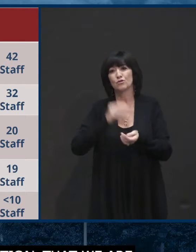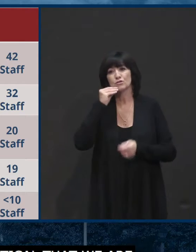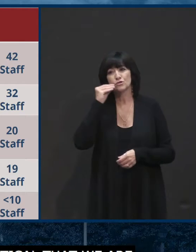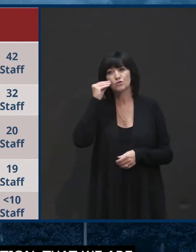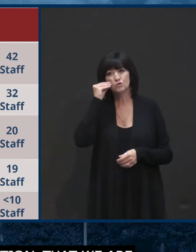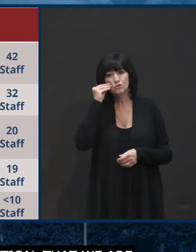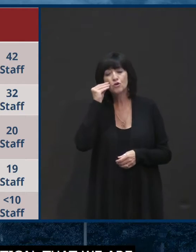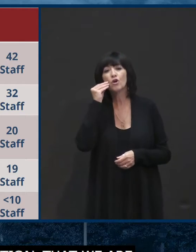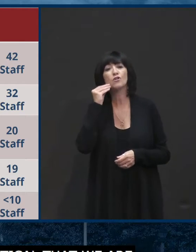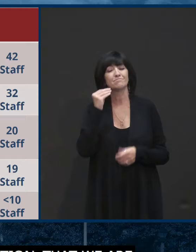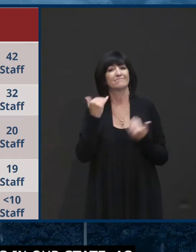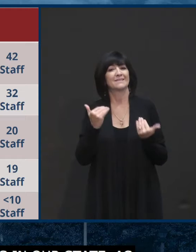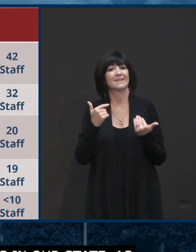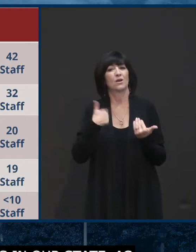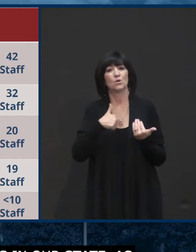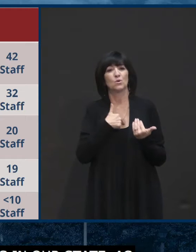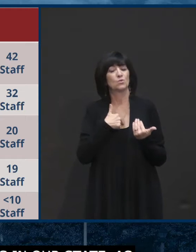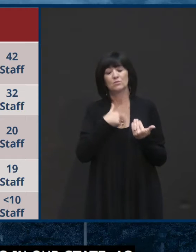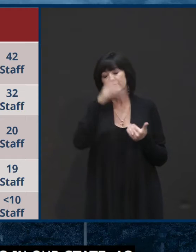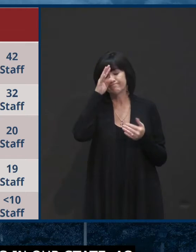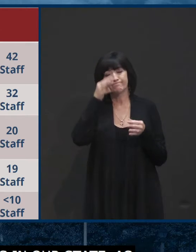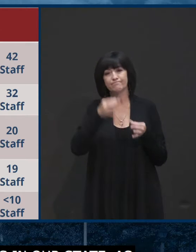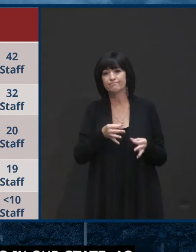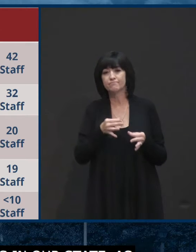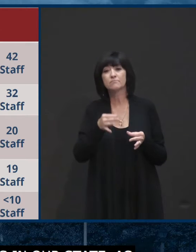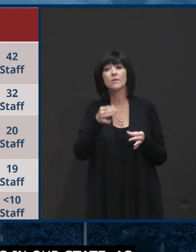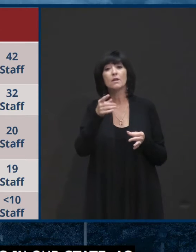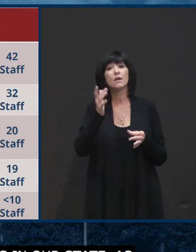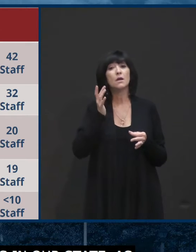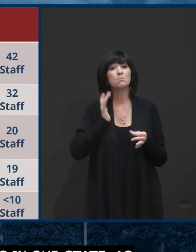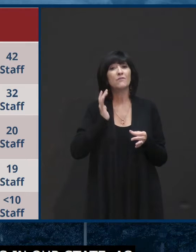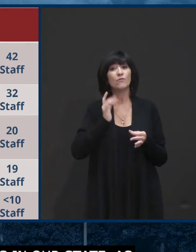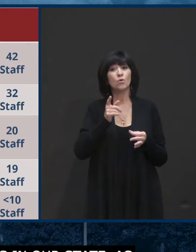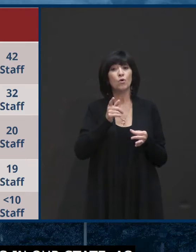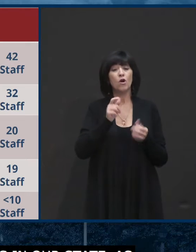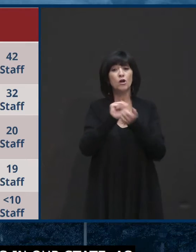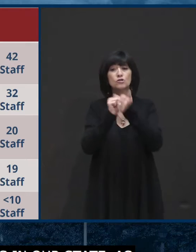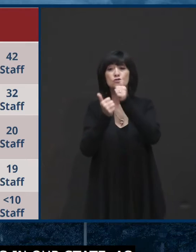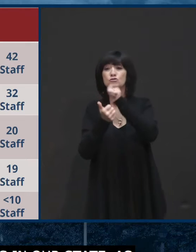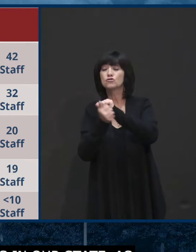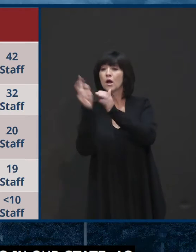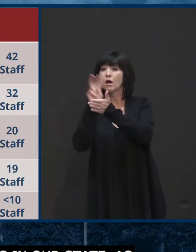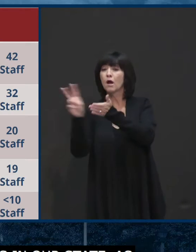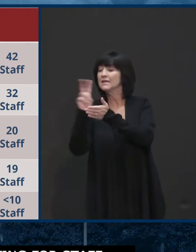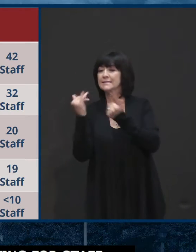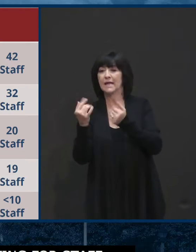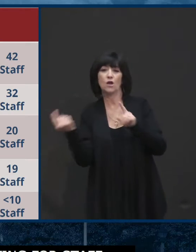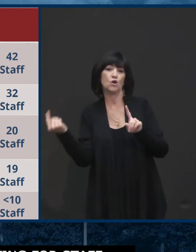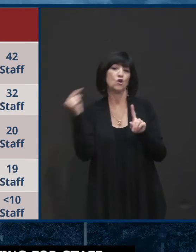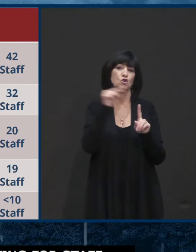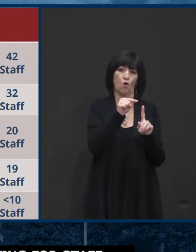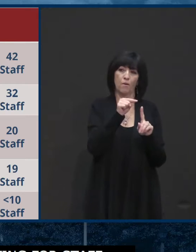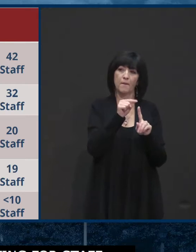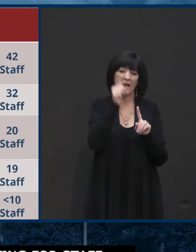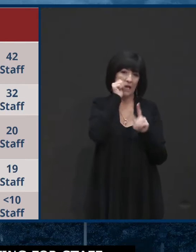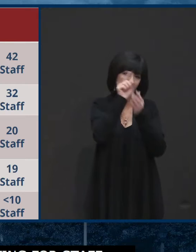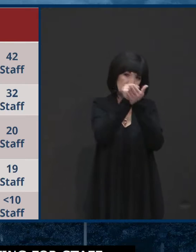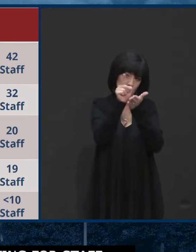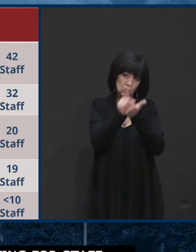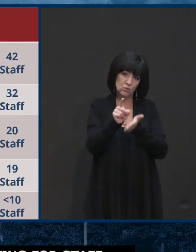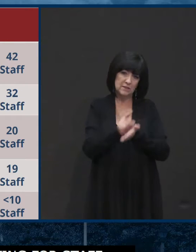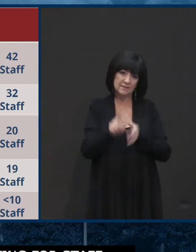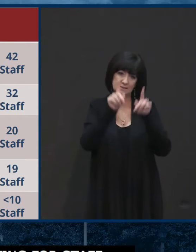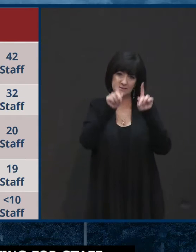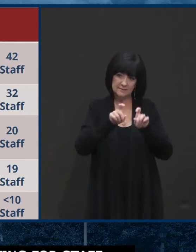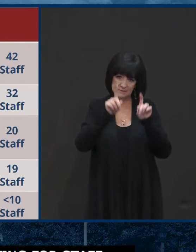weekly testing for staff, which is so very important. They've all been required to complete some new